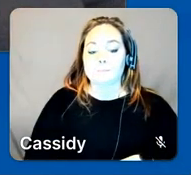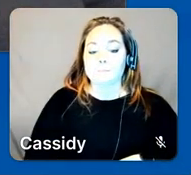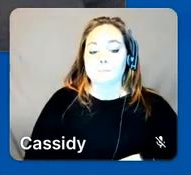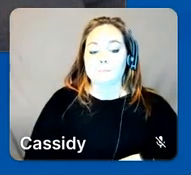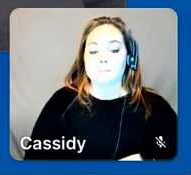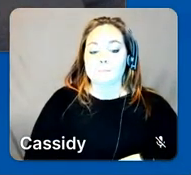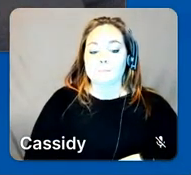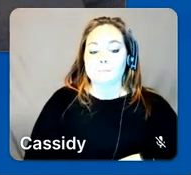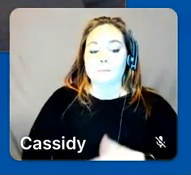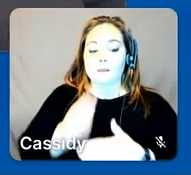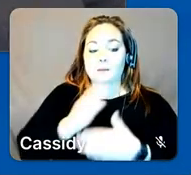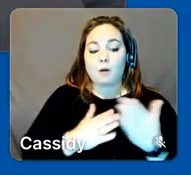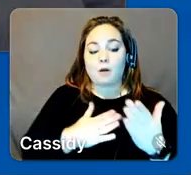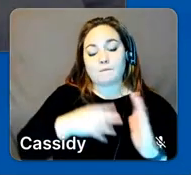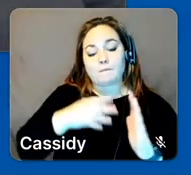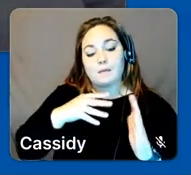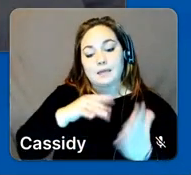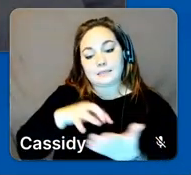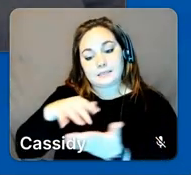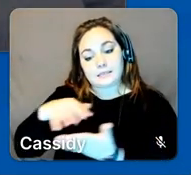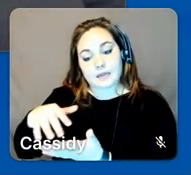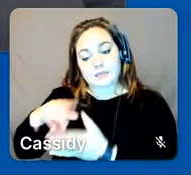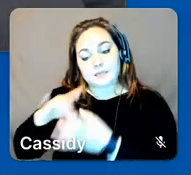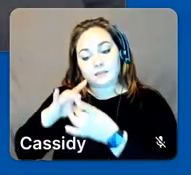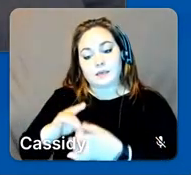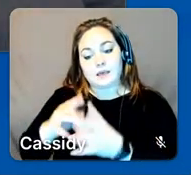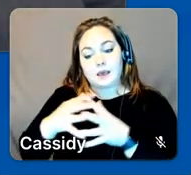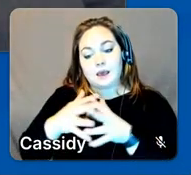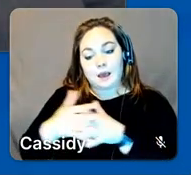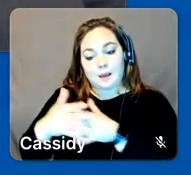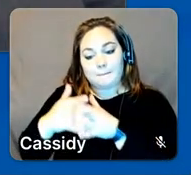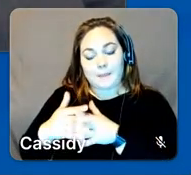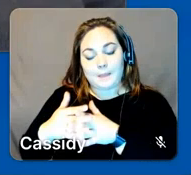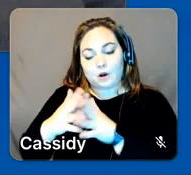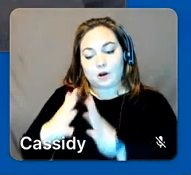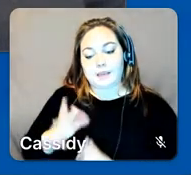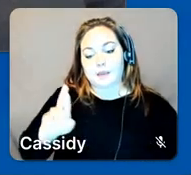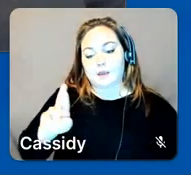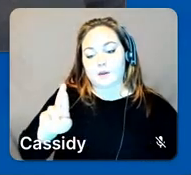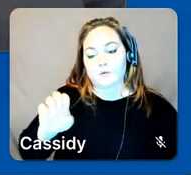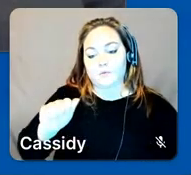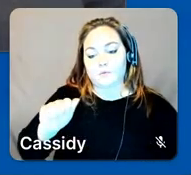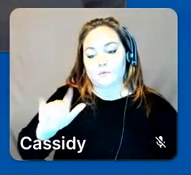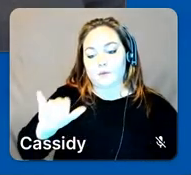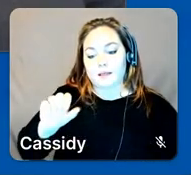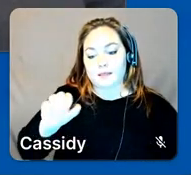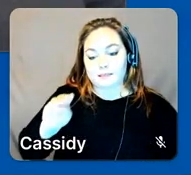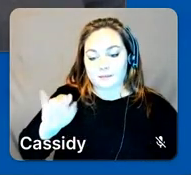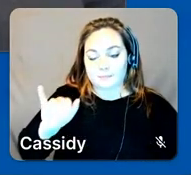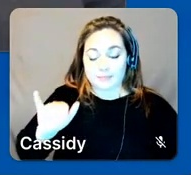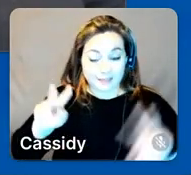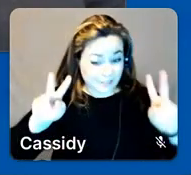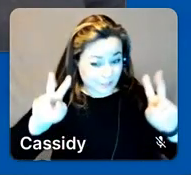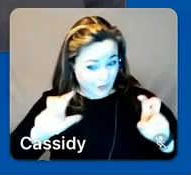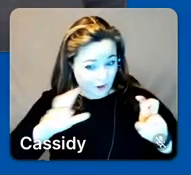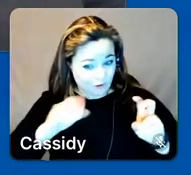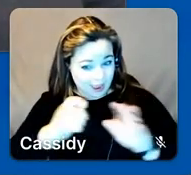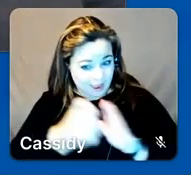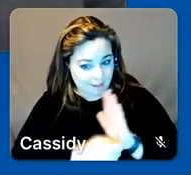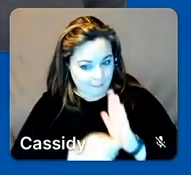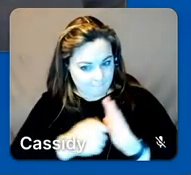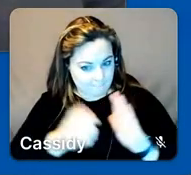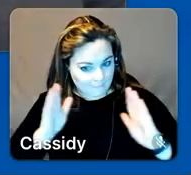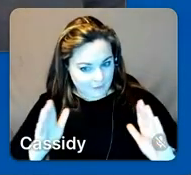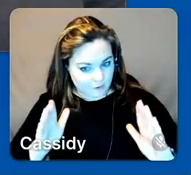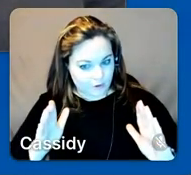And part of my studies were about American realism, which is both a kind of genre and just a period, you know, the period